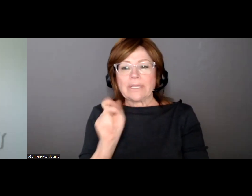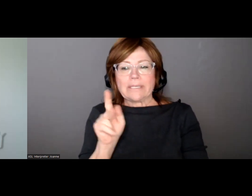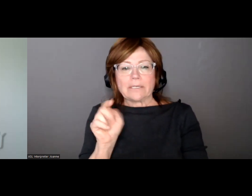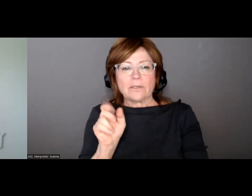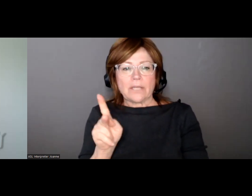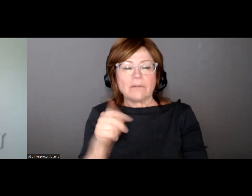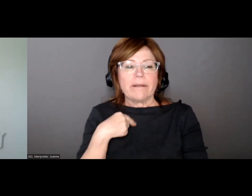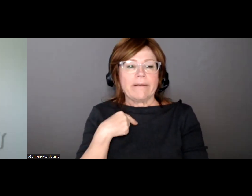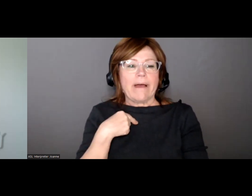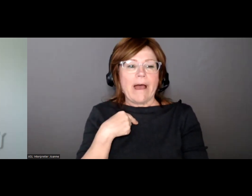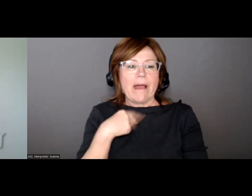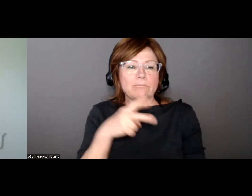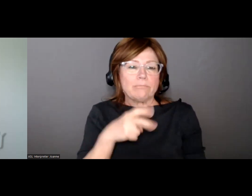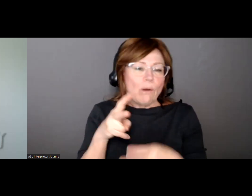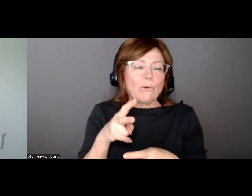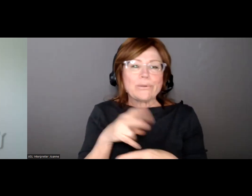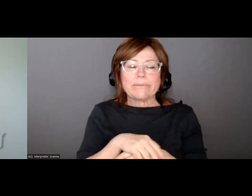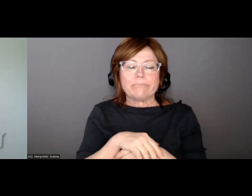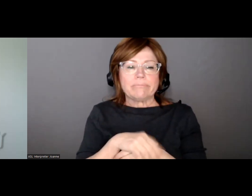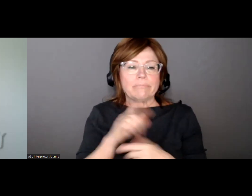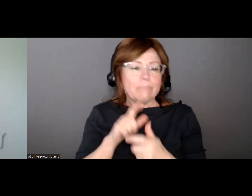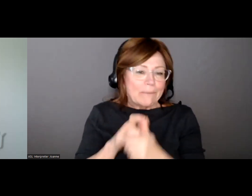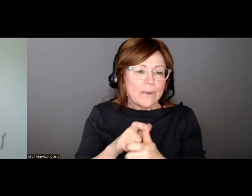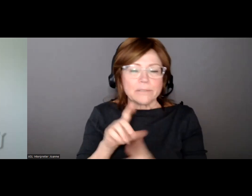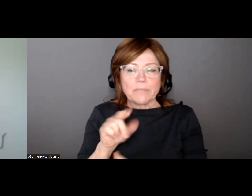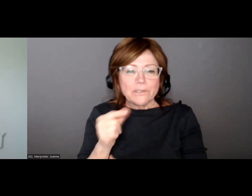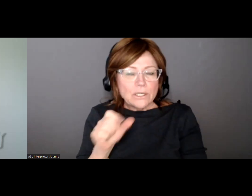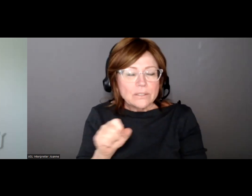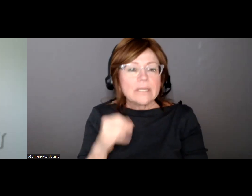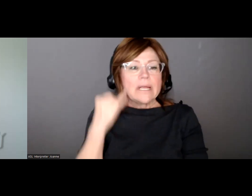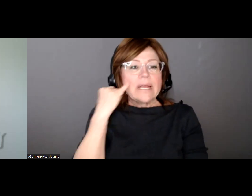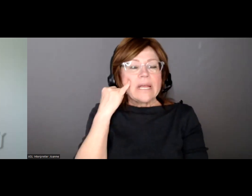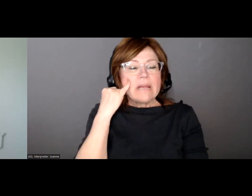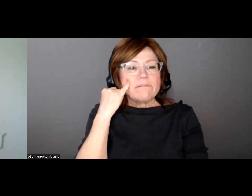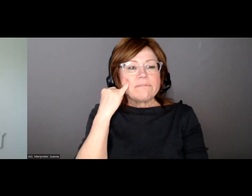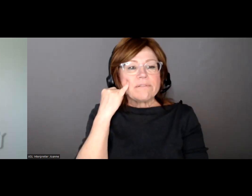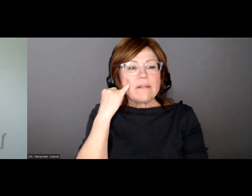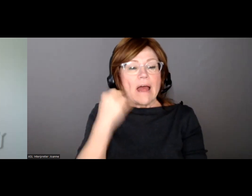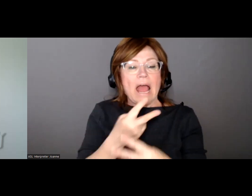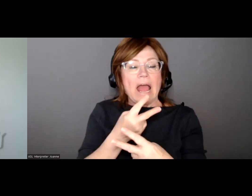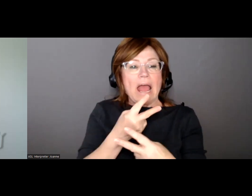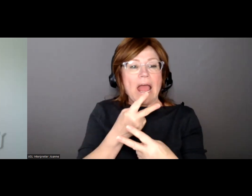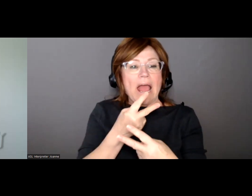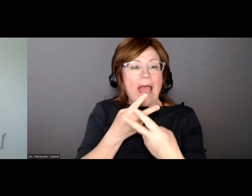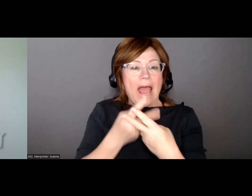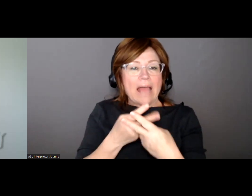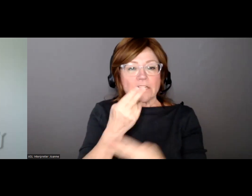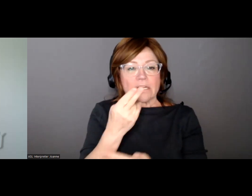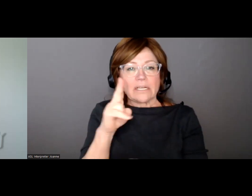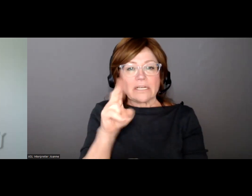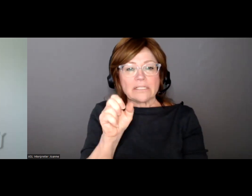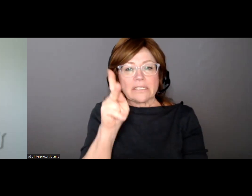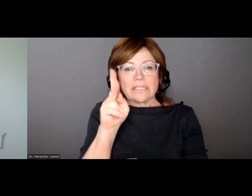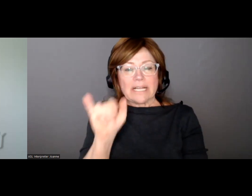of my dogs and stuff. So when I go like husky, it shows me a hashtag, but it